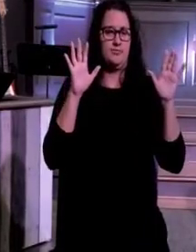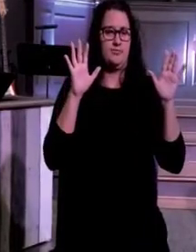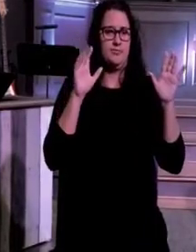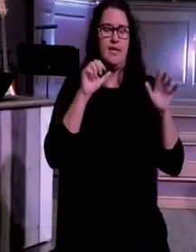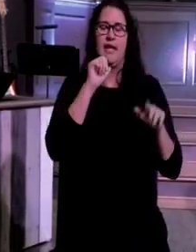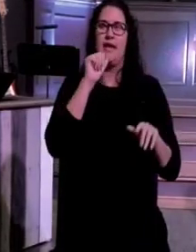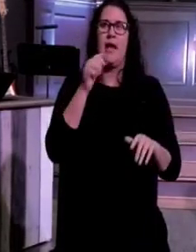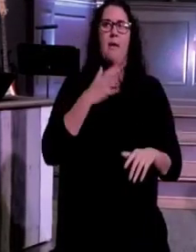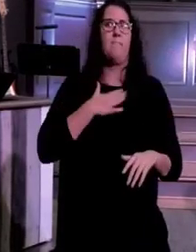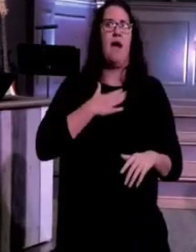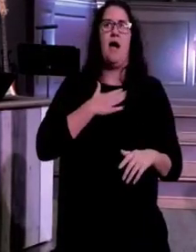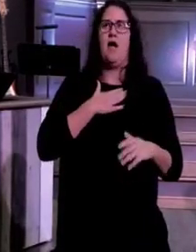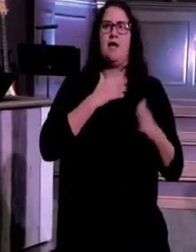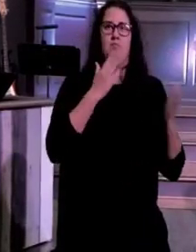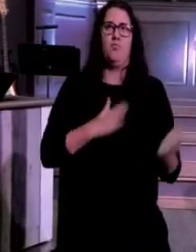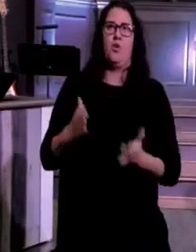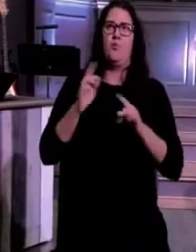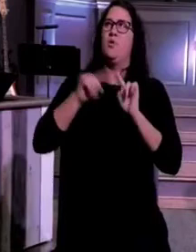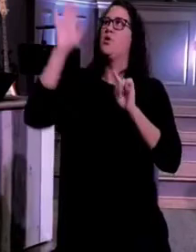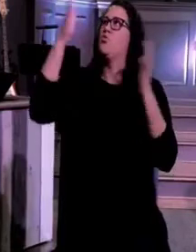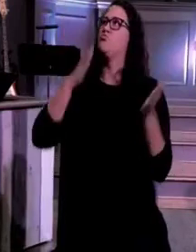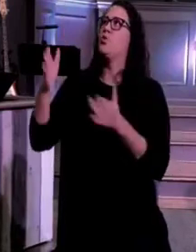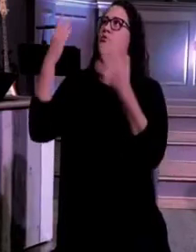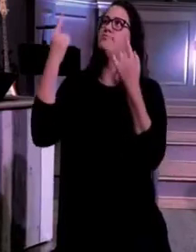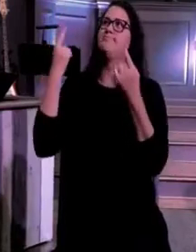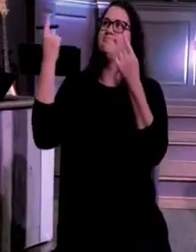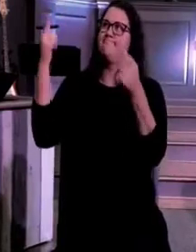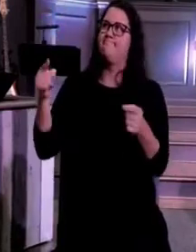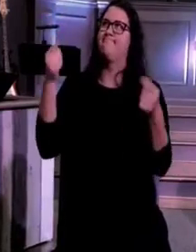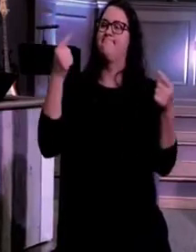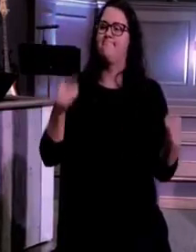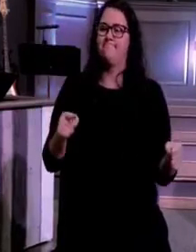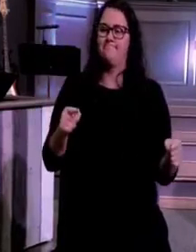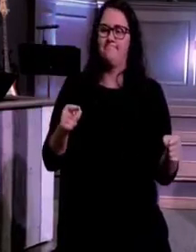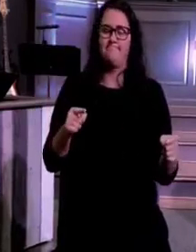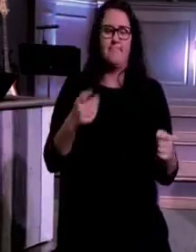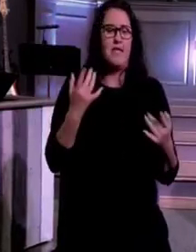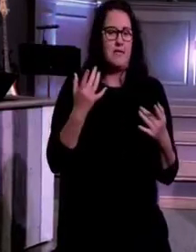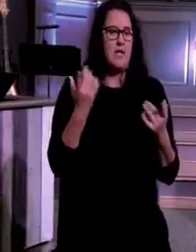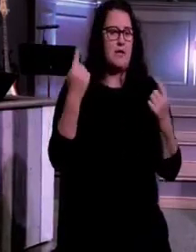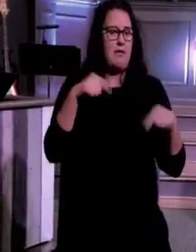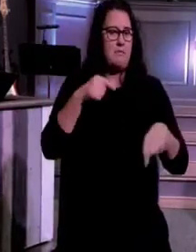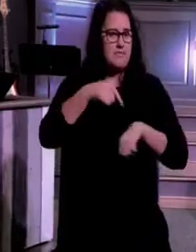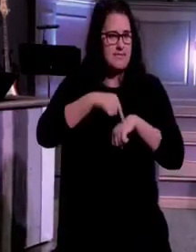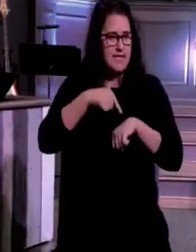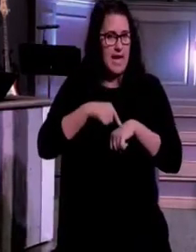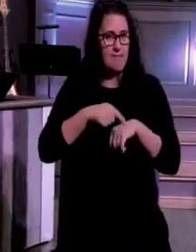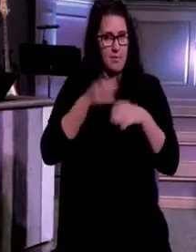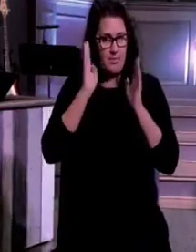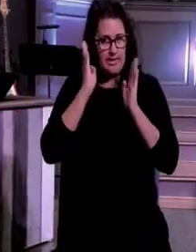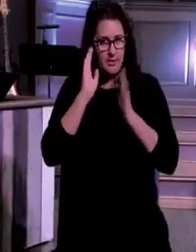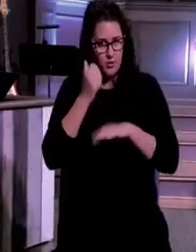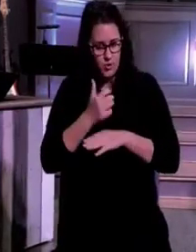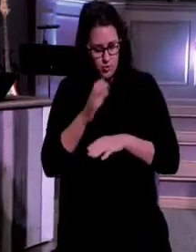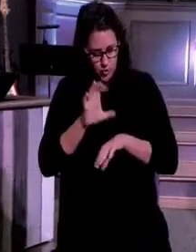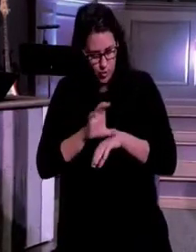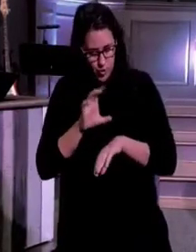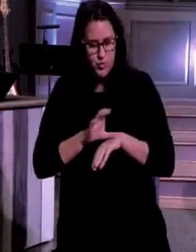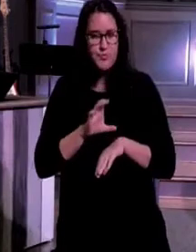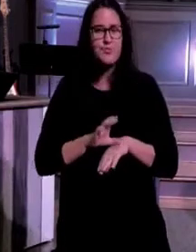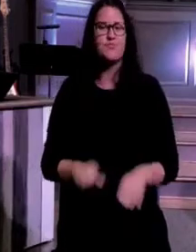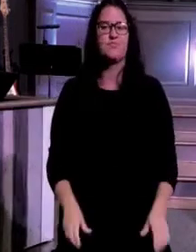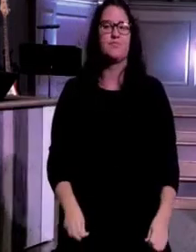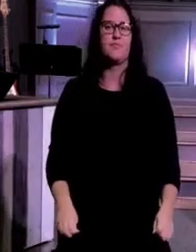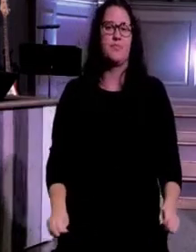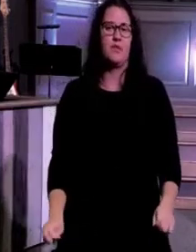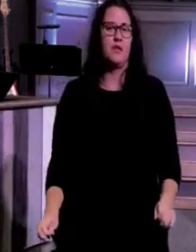will, but your will be done." There comes a time, are you listening, church,